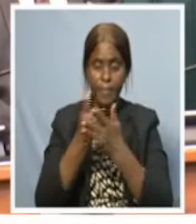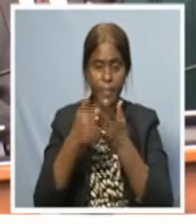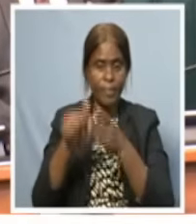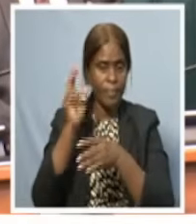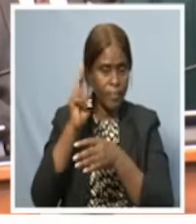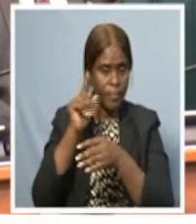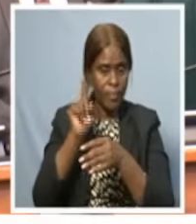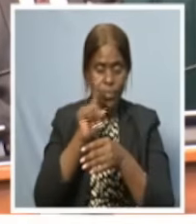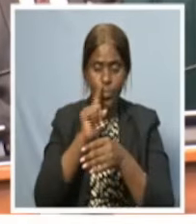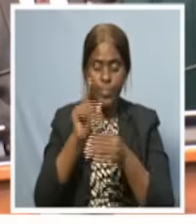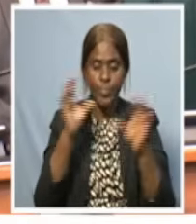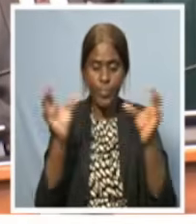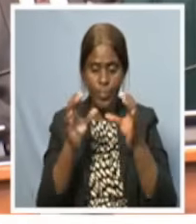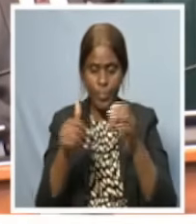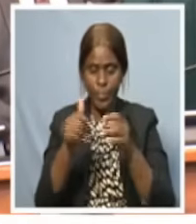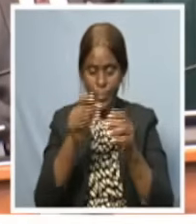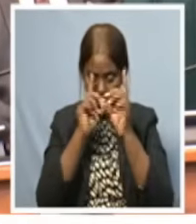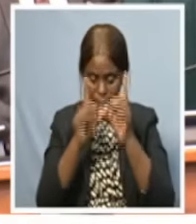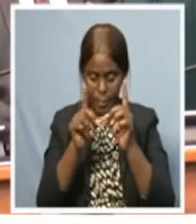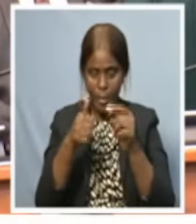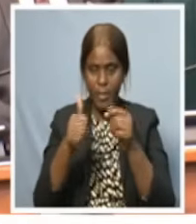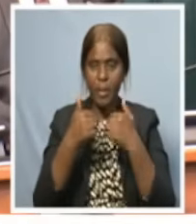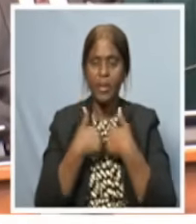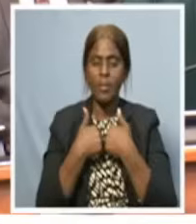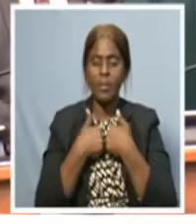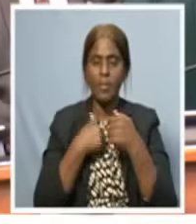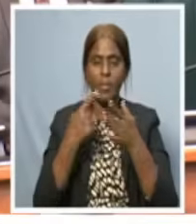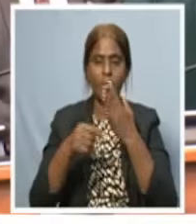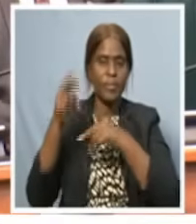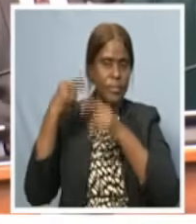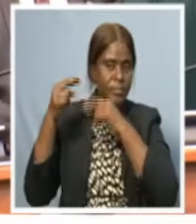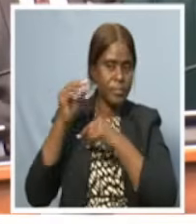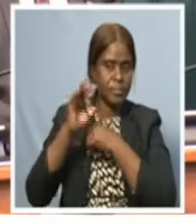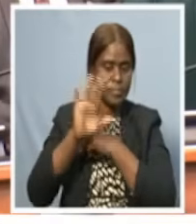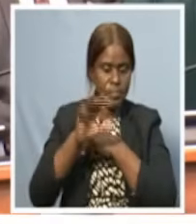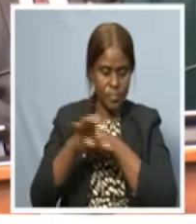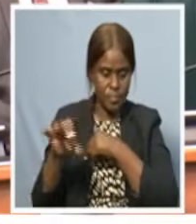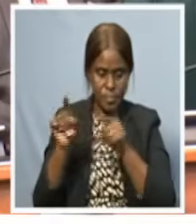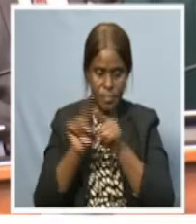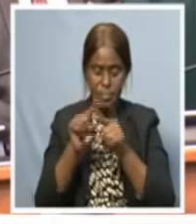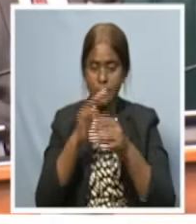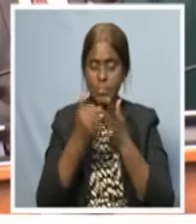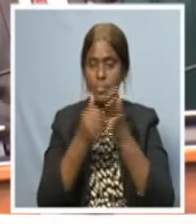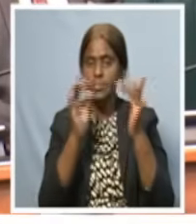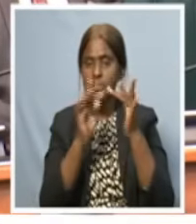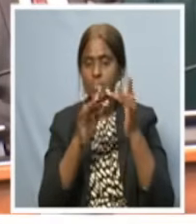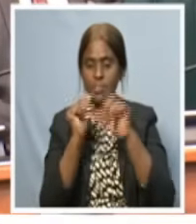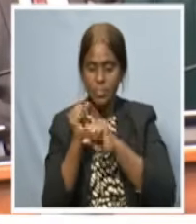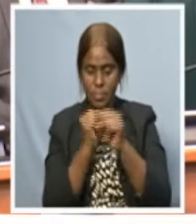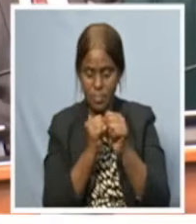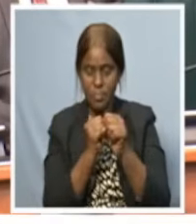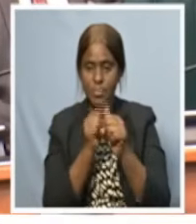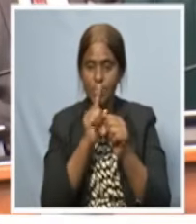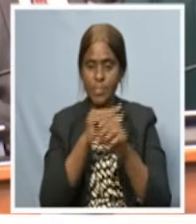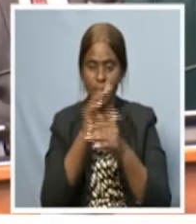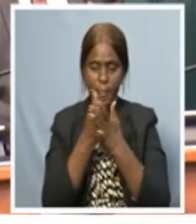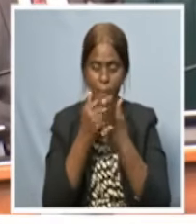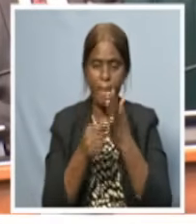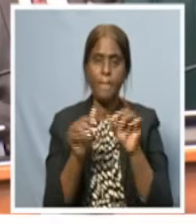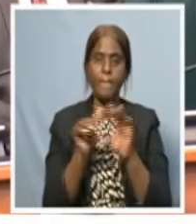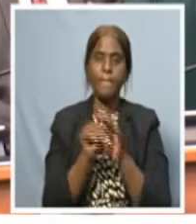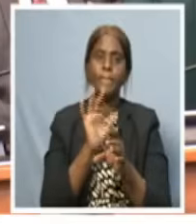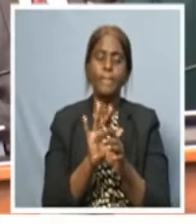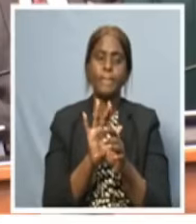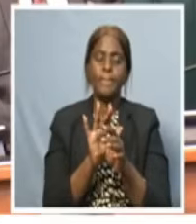backdrop that the committee resolved to undertake a review of child online protection measures in Zambia.